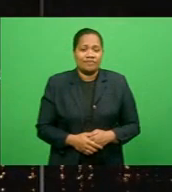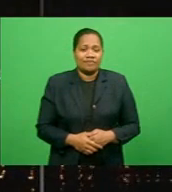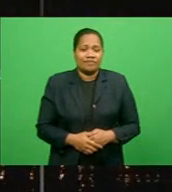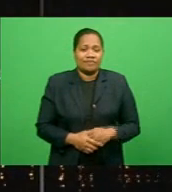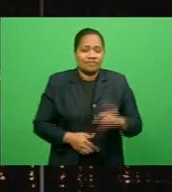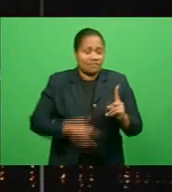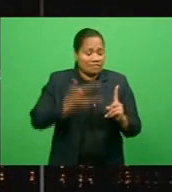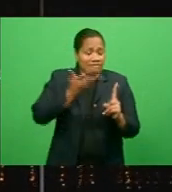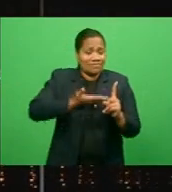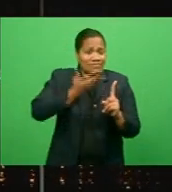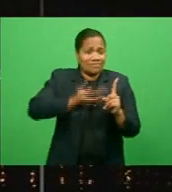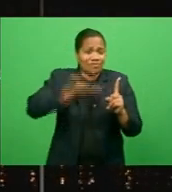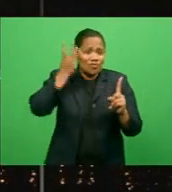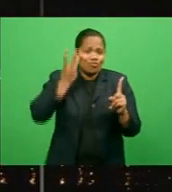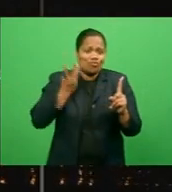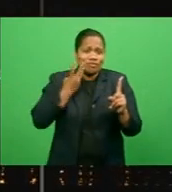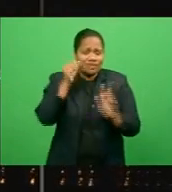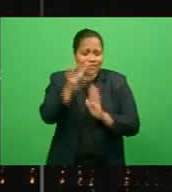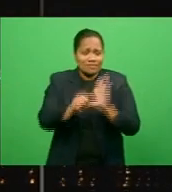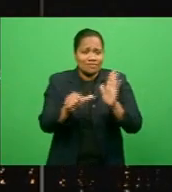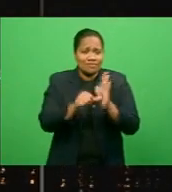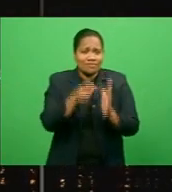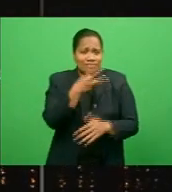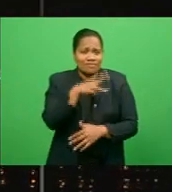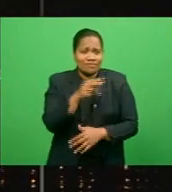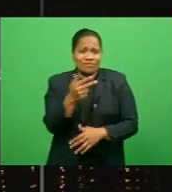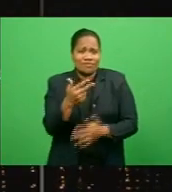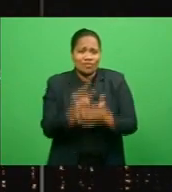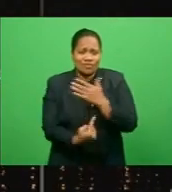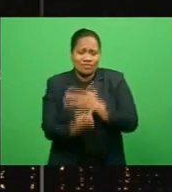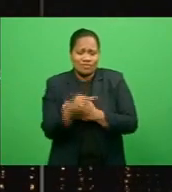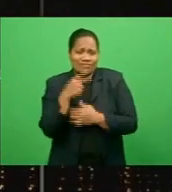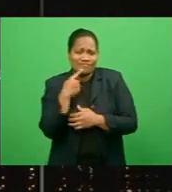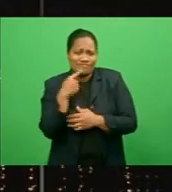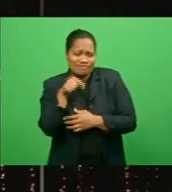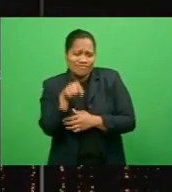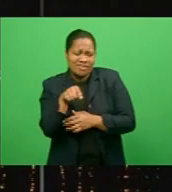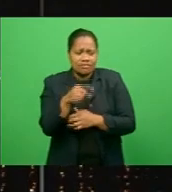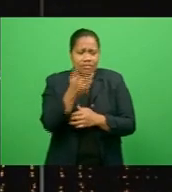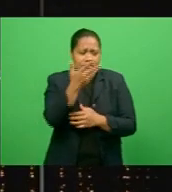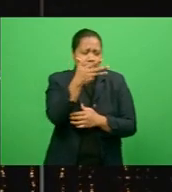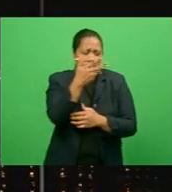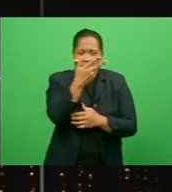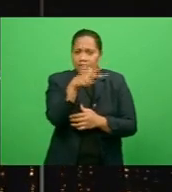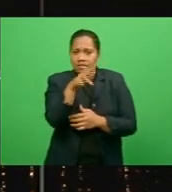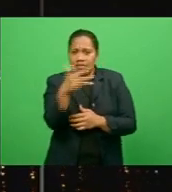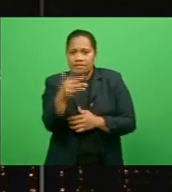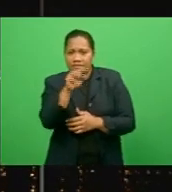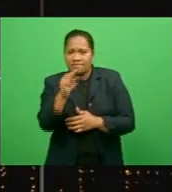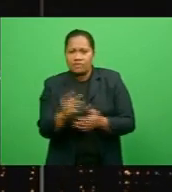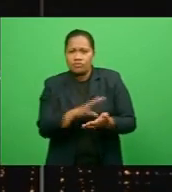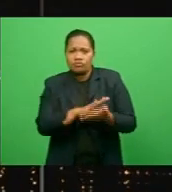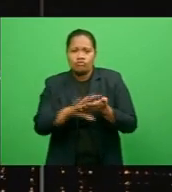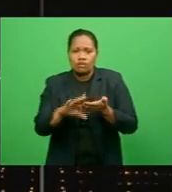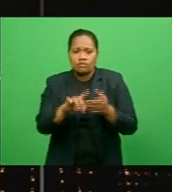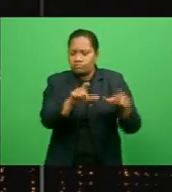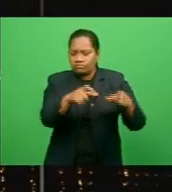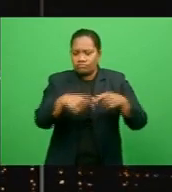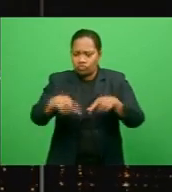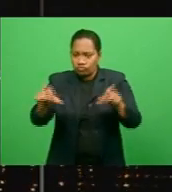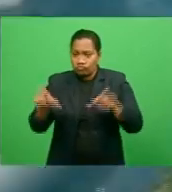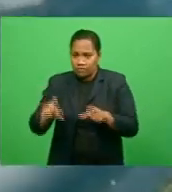A 38-year-old woman alleged to have defrauded a company of over $89,000 appeared in the Nasinu Magistrates Court